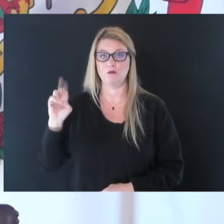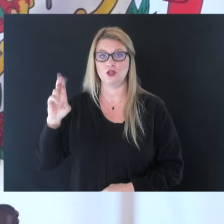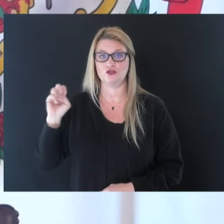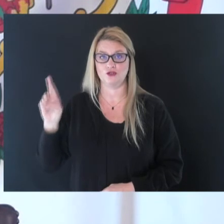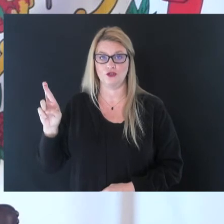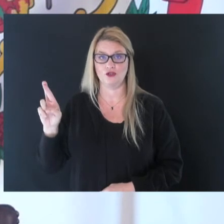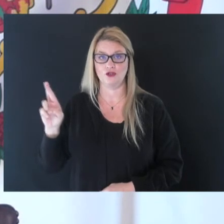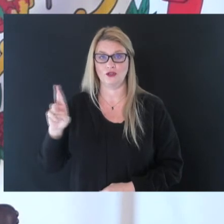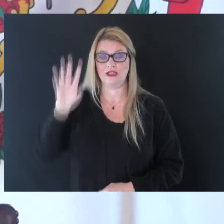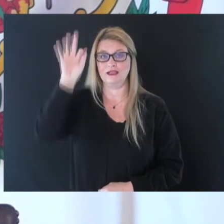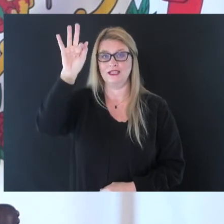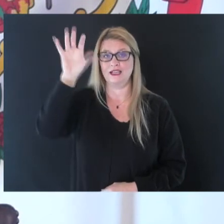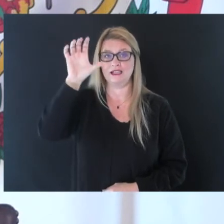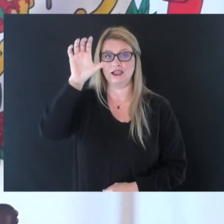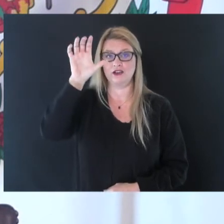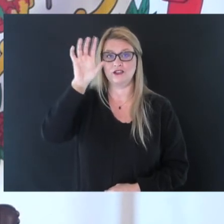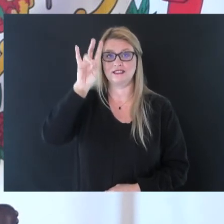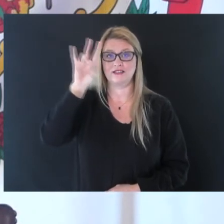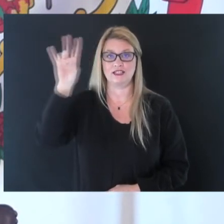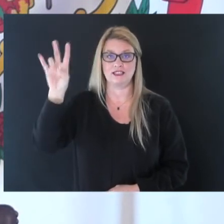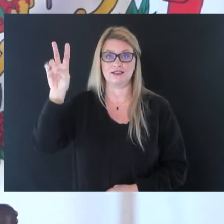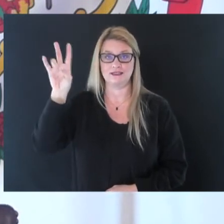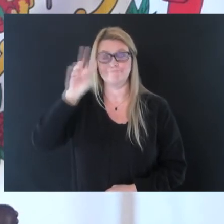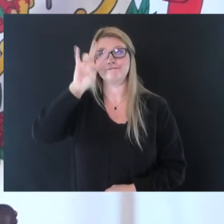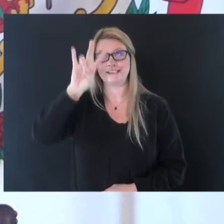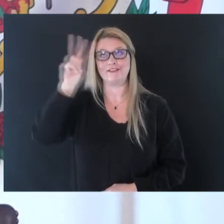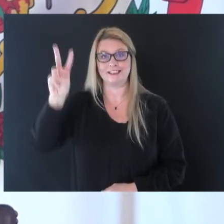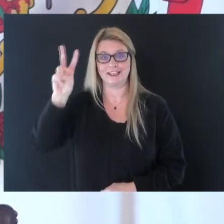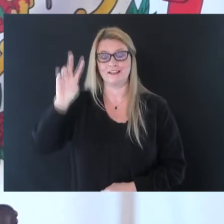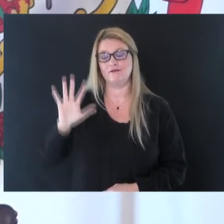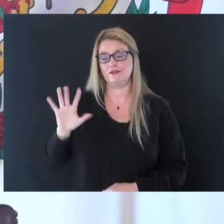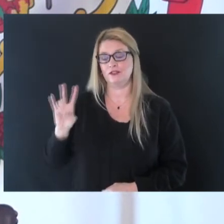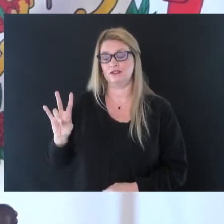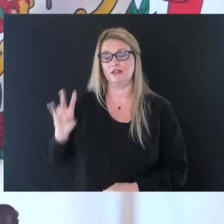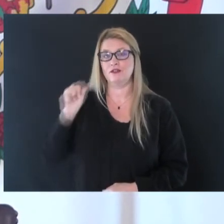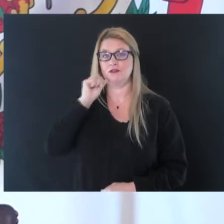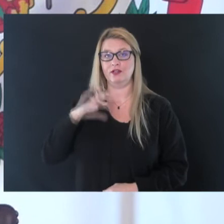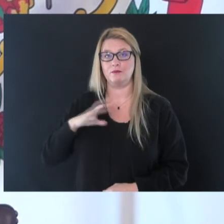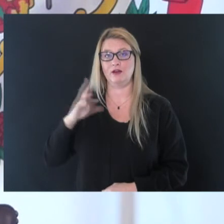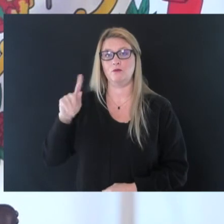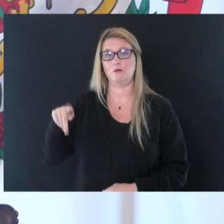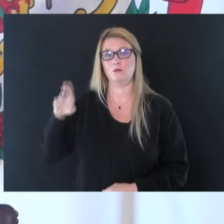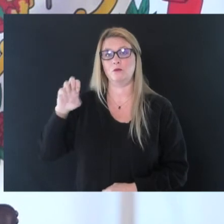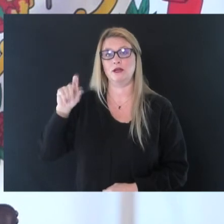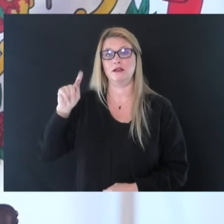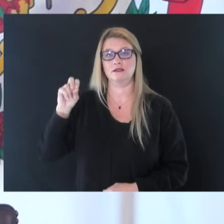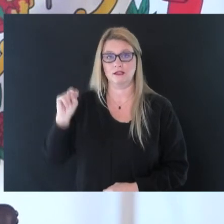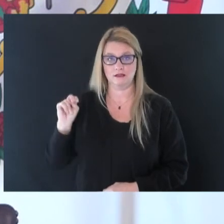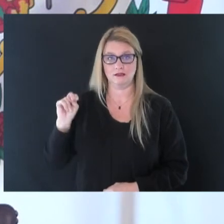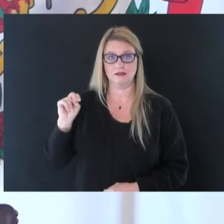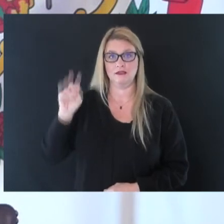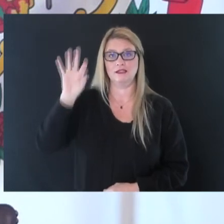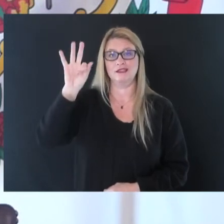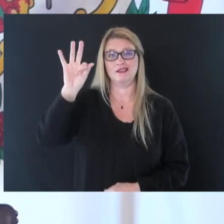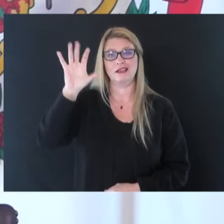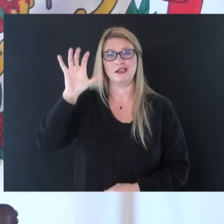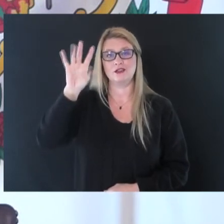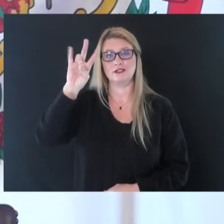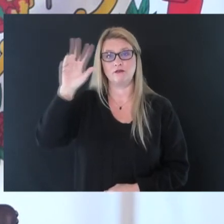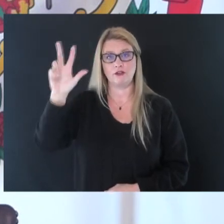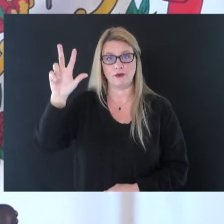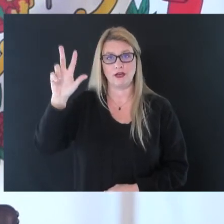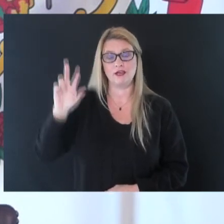County. Our 1972nd death is a 57-year-old female from Preston County. Our